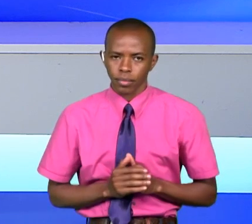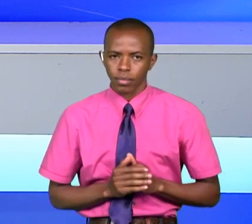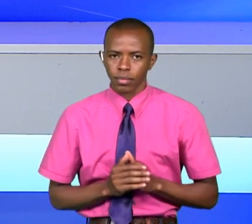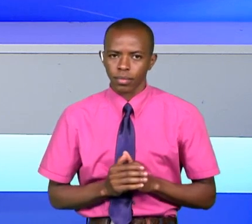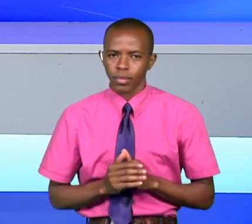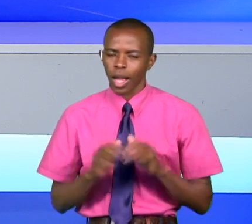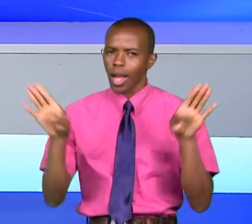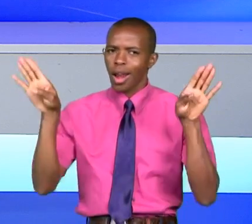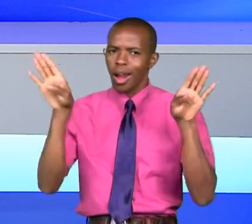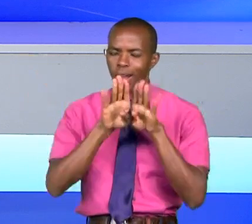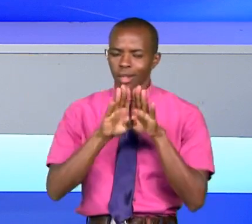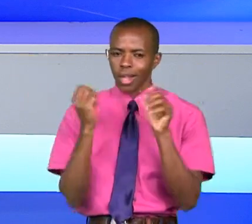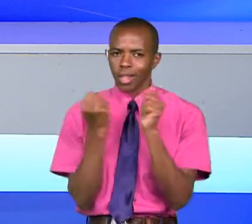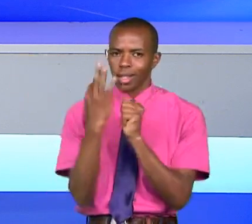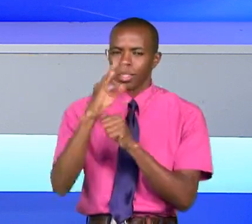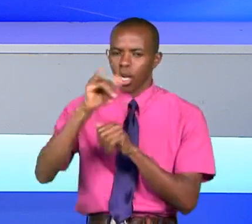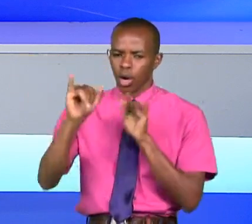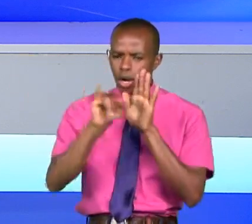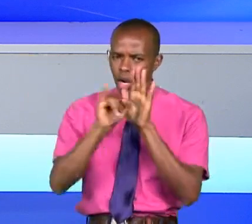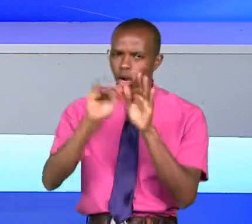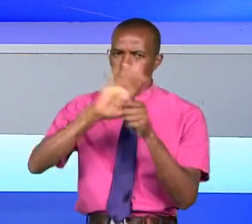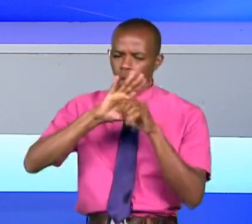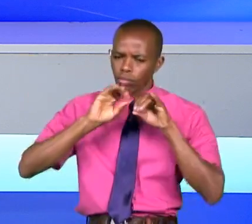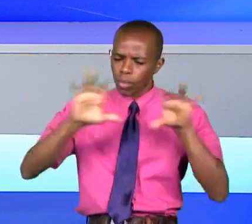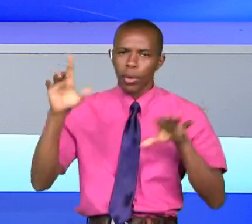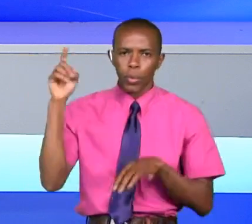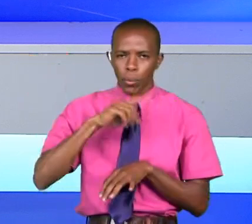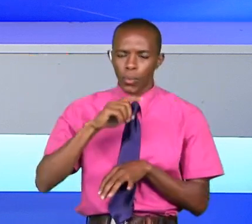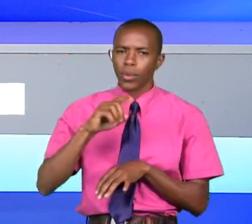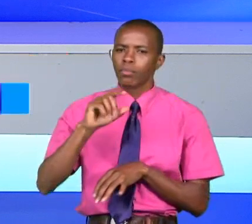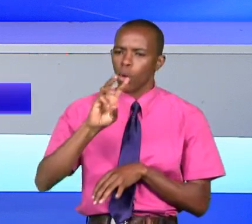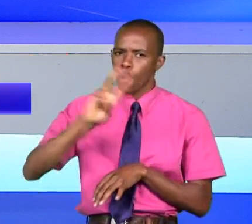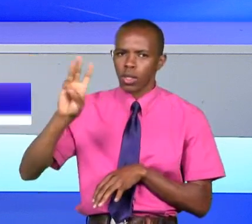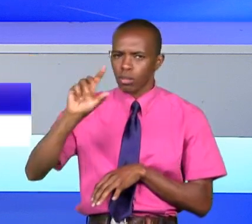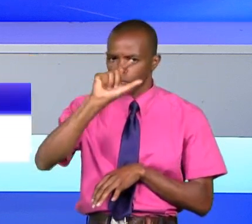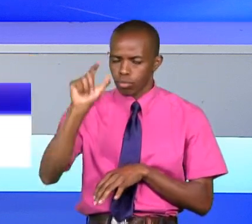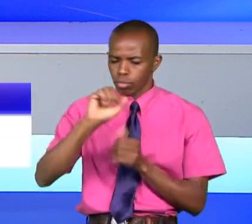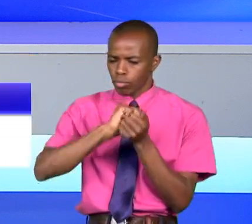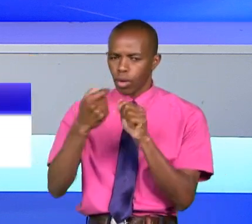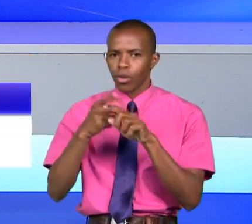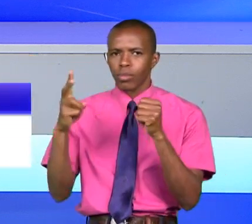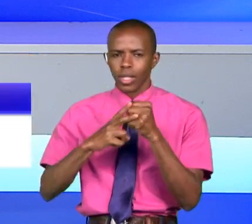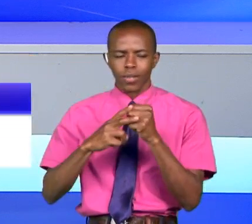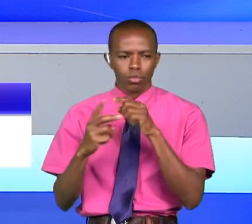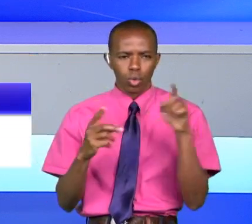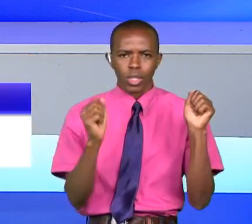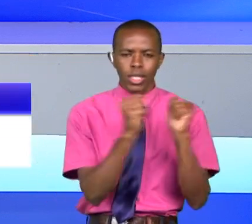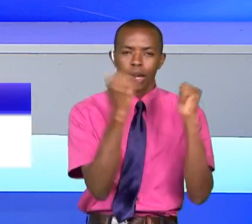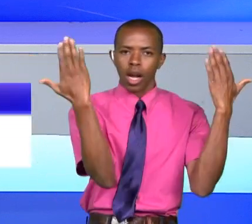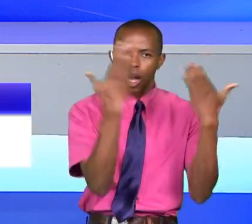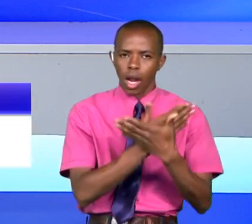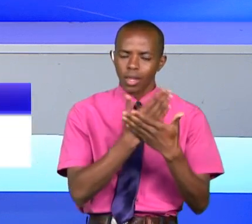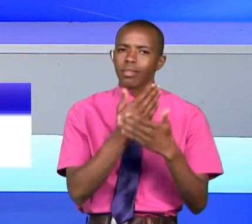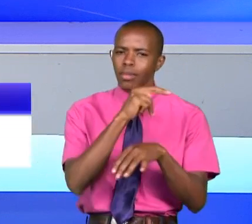Curfew hours in the 13 counties identified as COVID-19 hotspots in the Lake Region have been revised from 7 p.m. to 10 p.m. It is